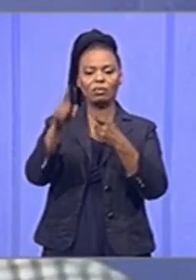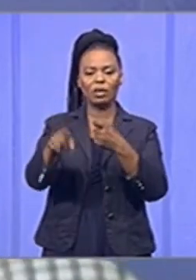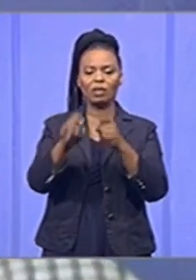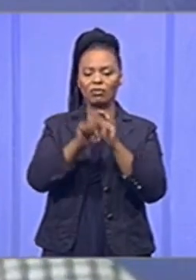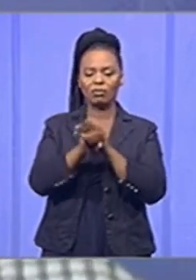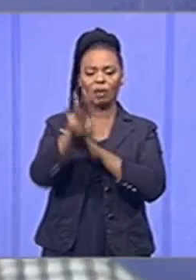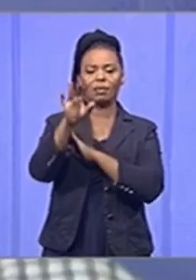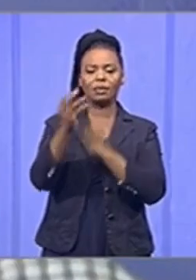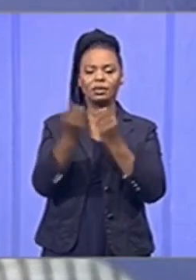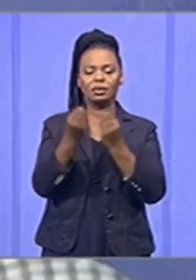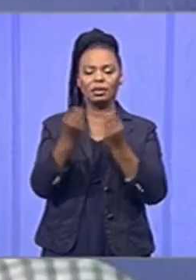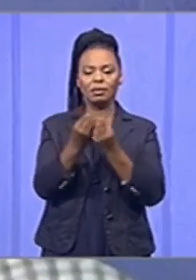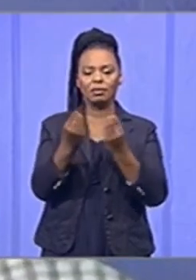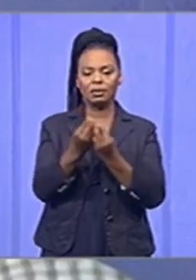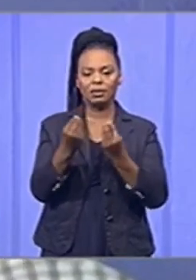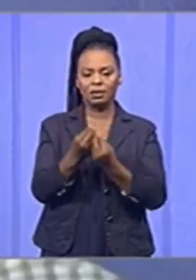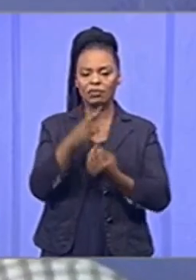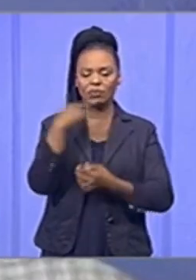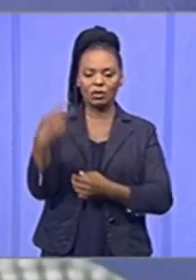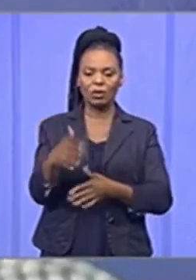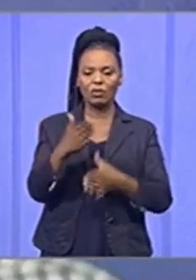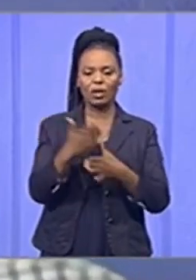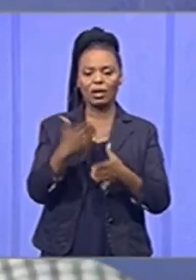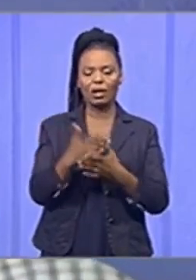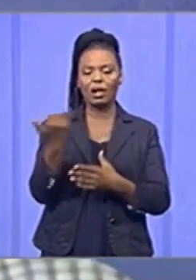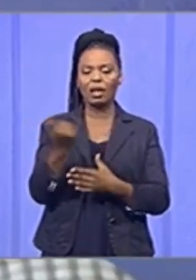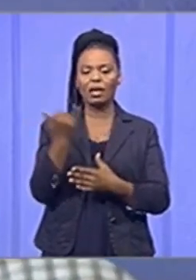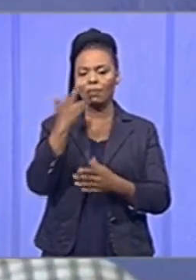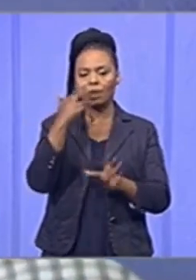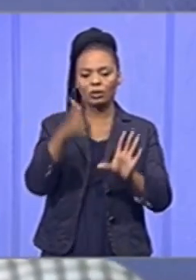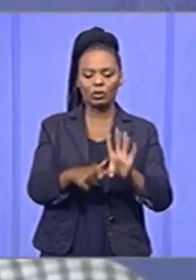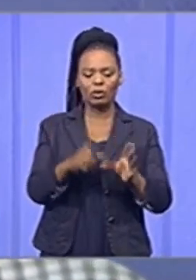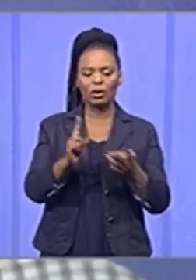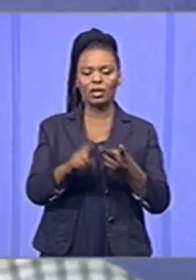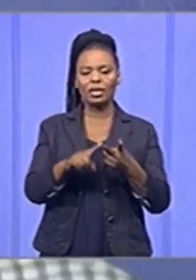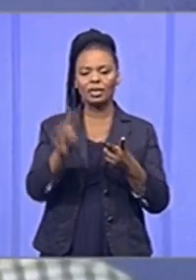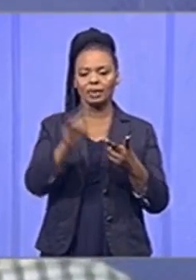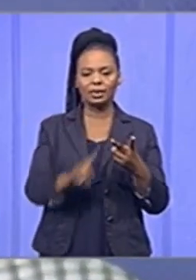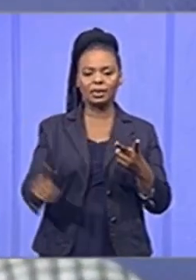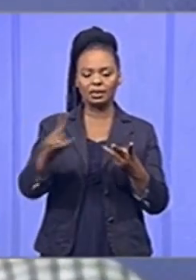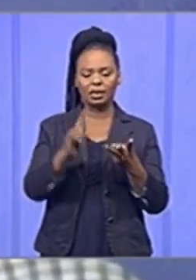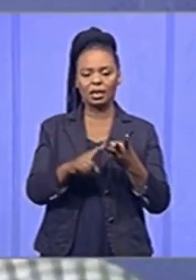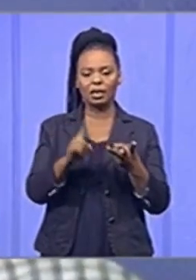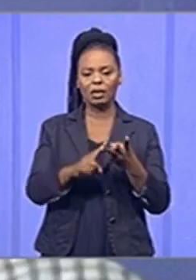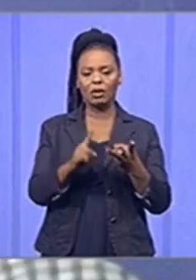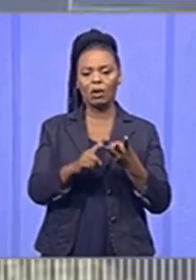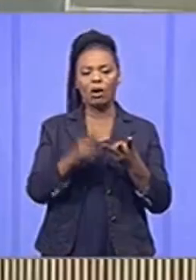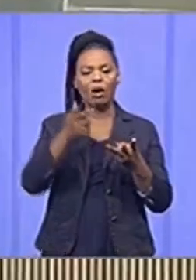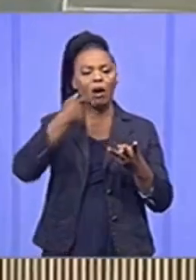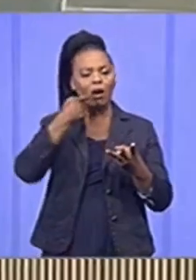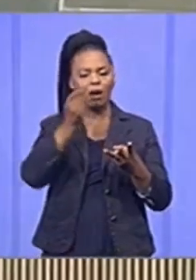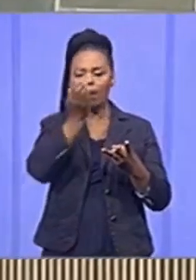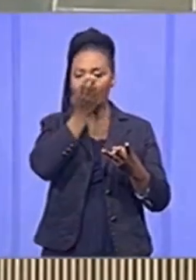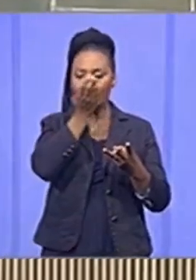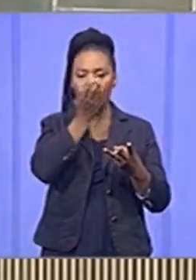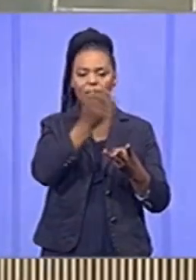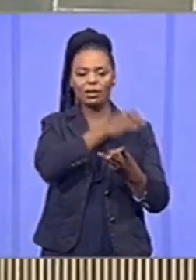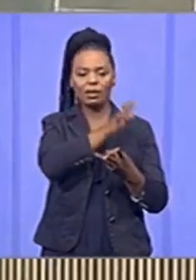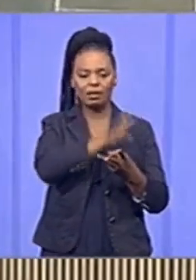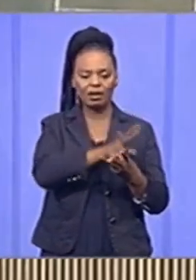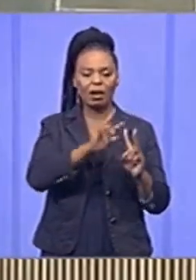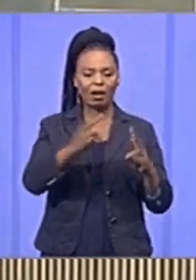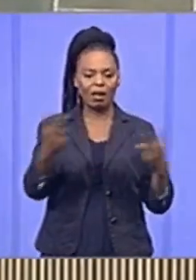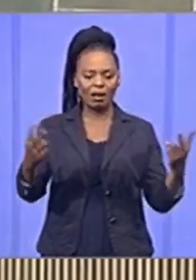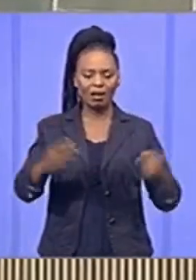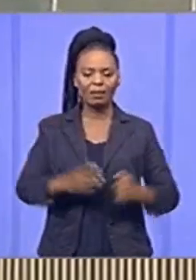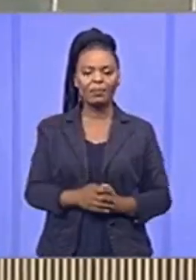explosive nature, for want of a real word, like petrol and diesel and oxygen going to hospitals and clinics and things like that.